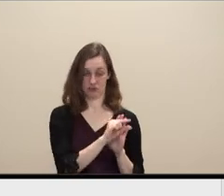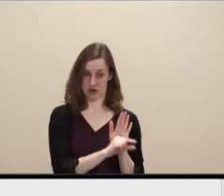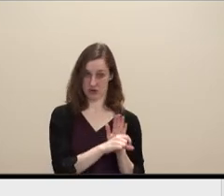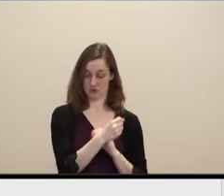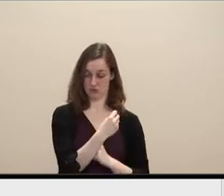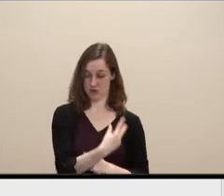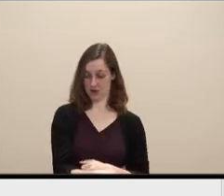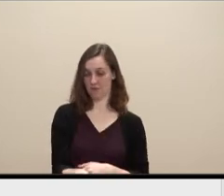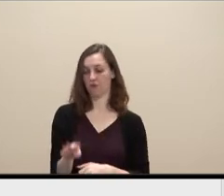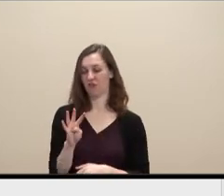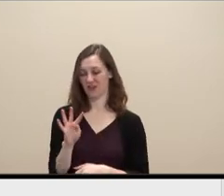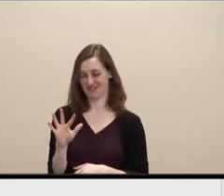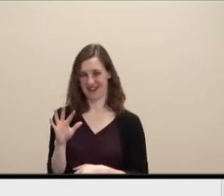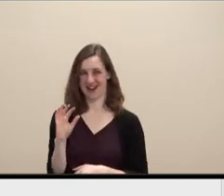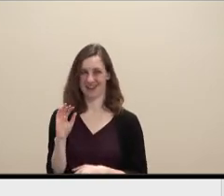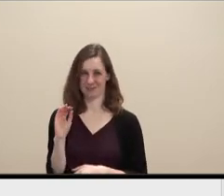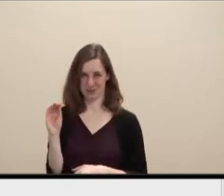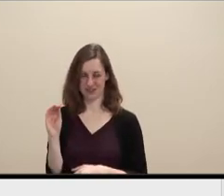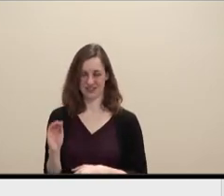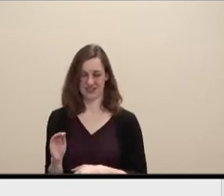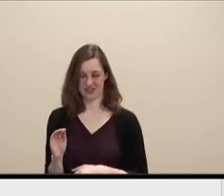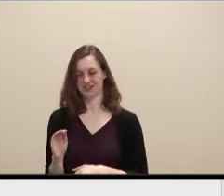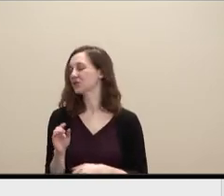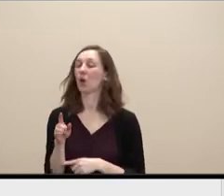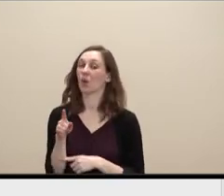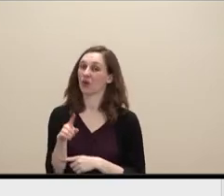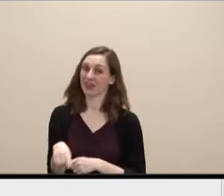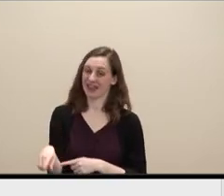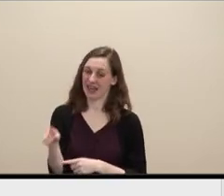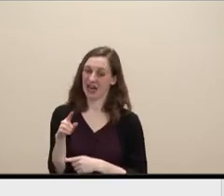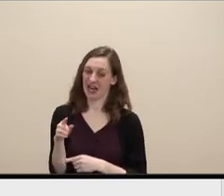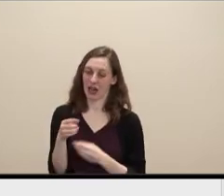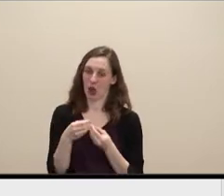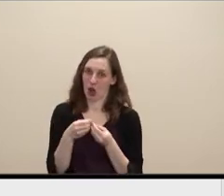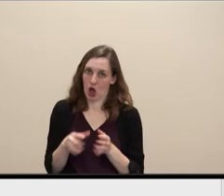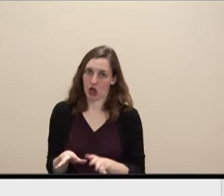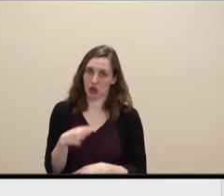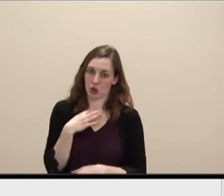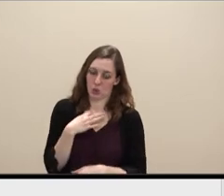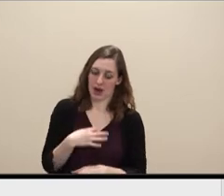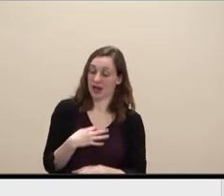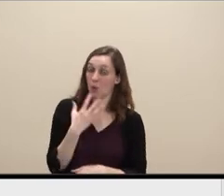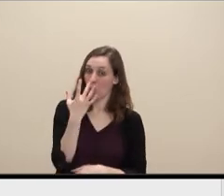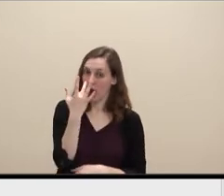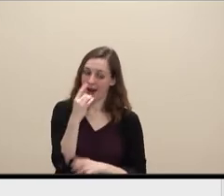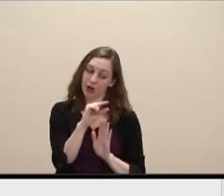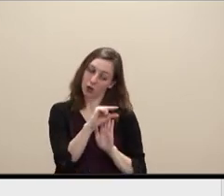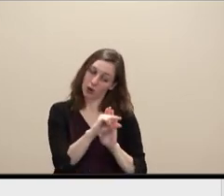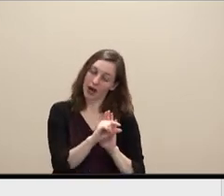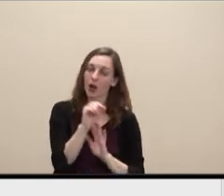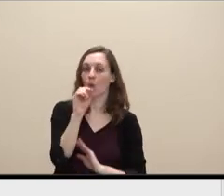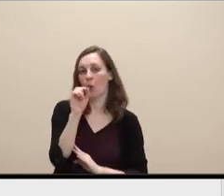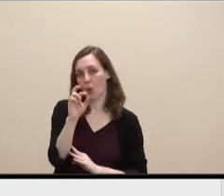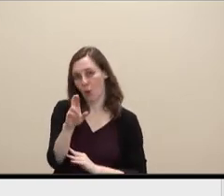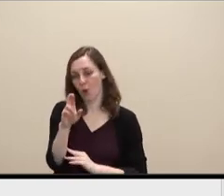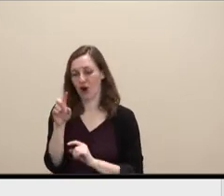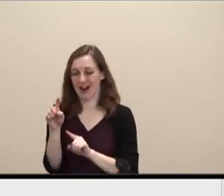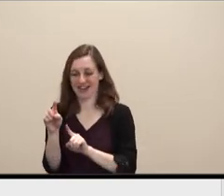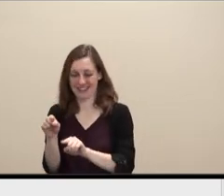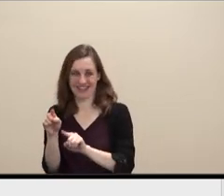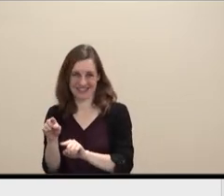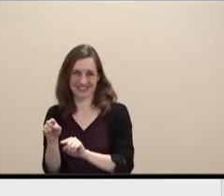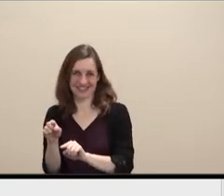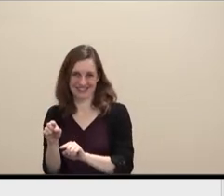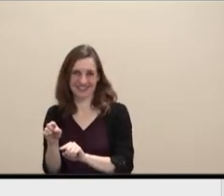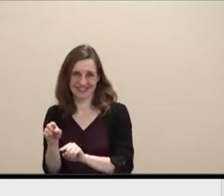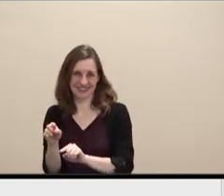in these grade levels losing credit for either the grades or for the attendance. To dig a little deeper, the